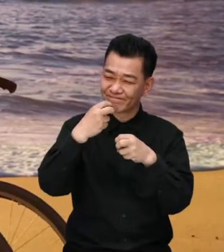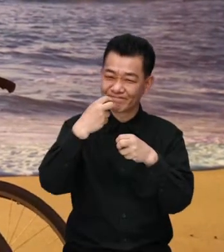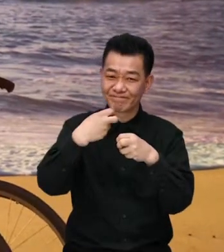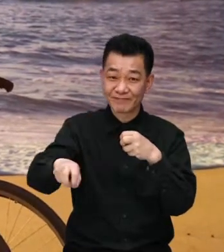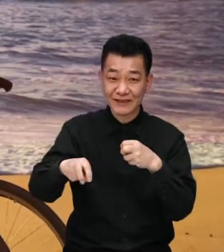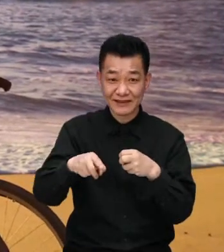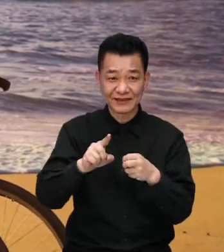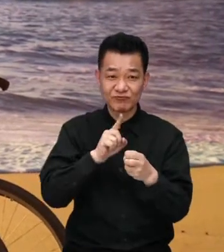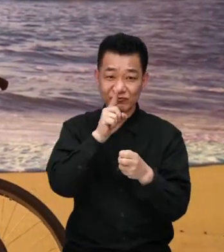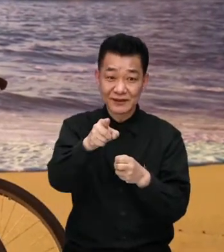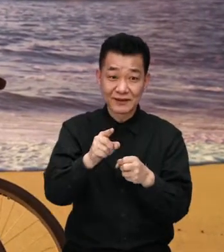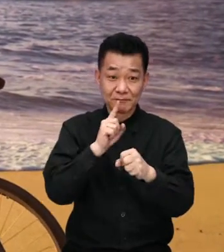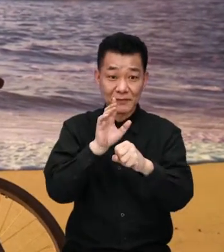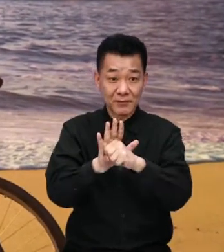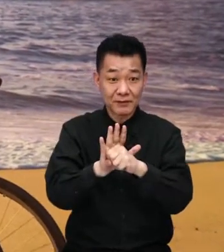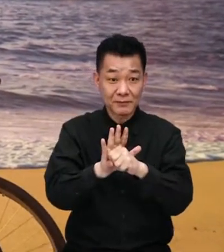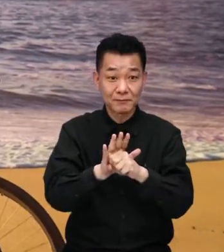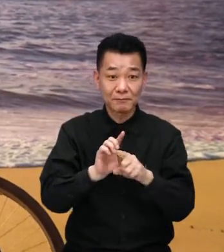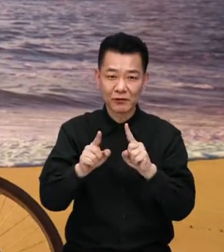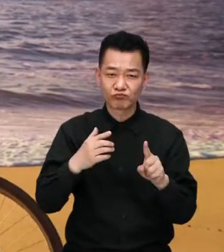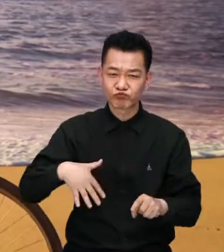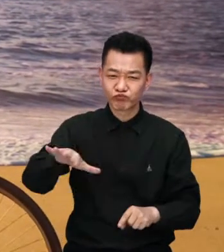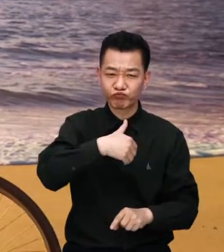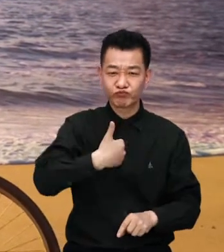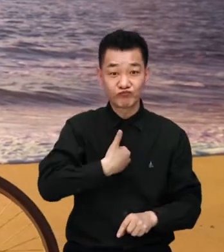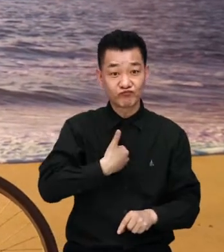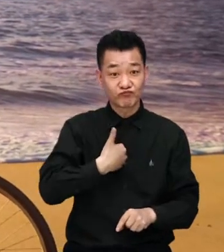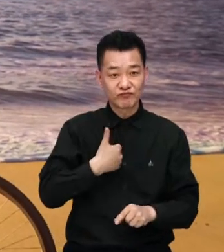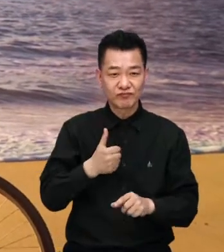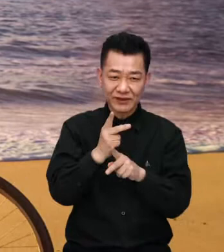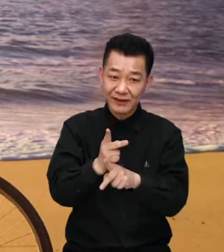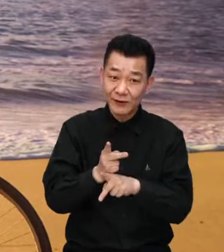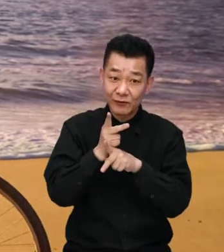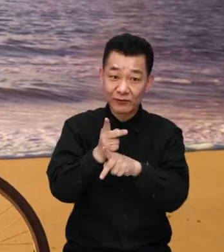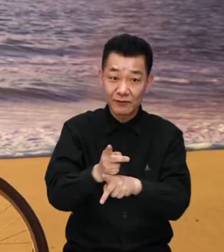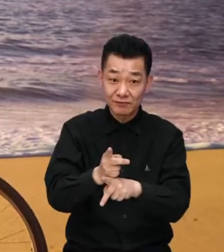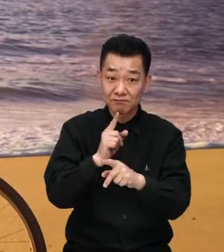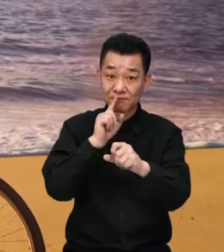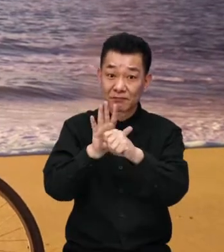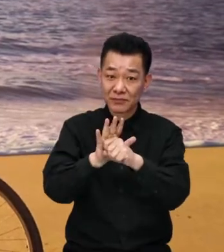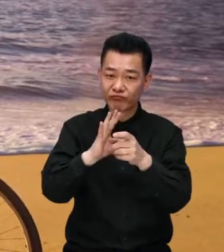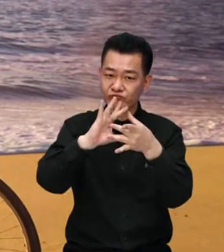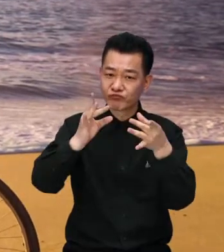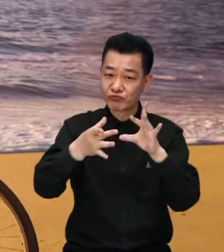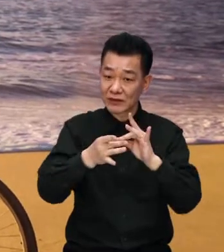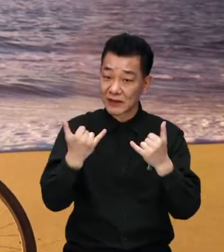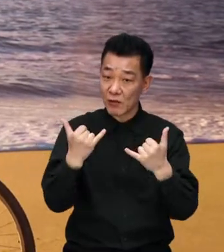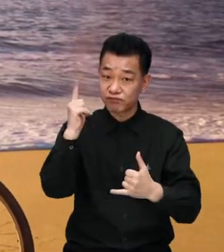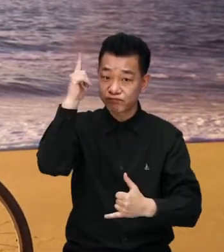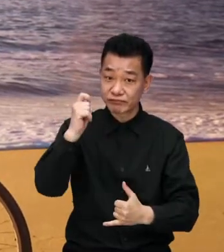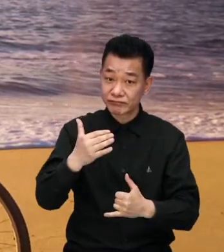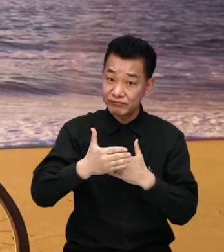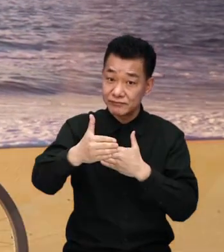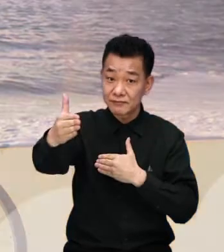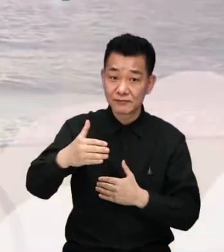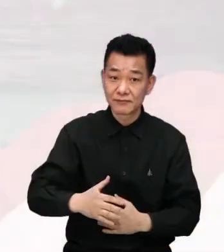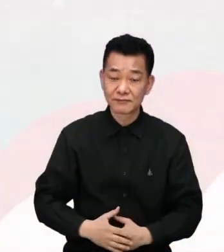Another promise we have to keep in order to protect these promises. Let's talk about these promises from now on.